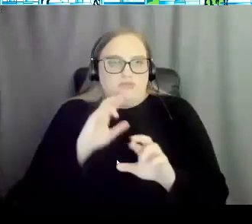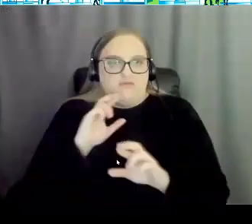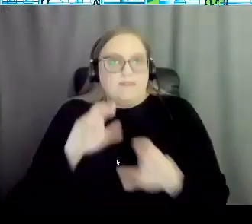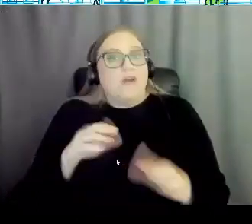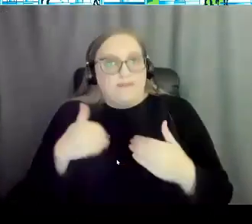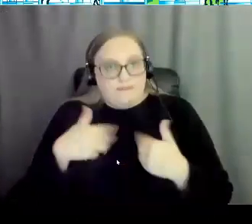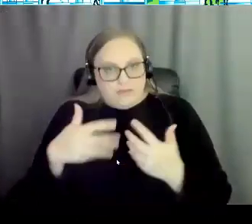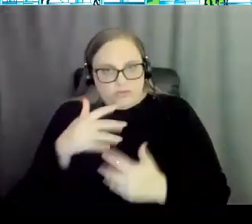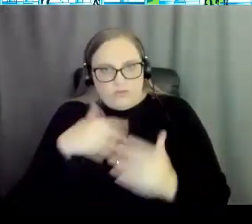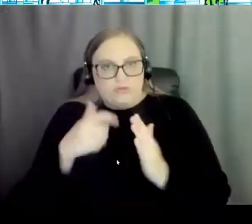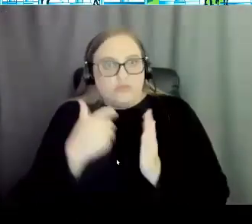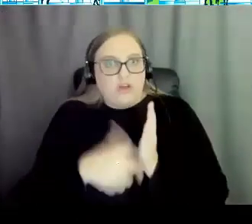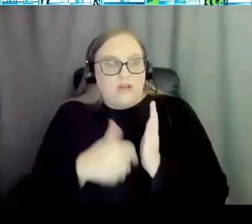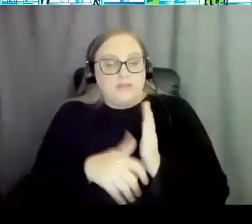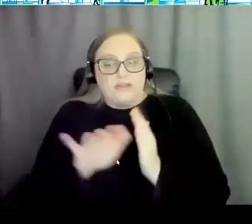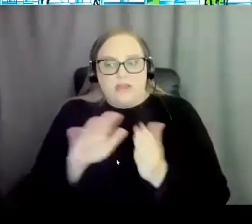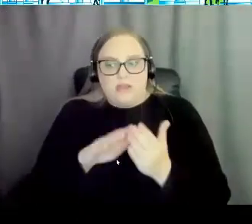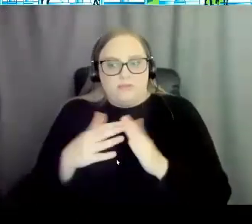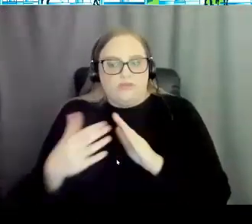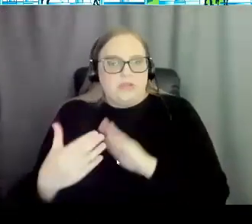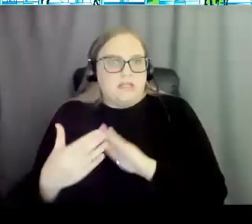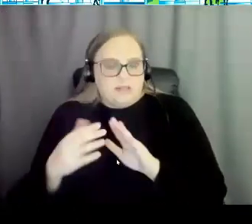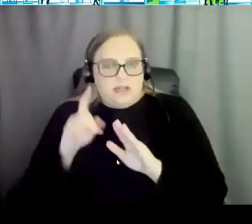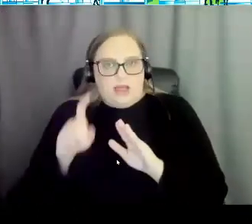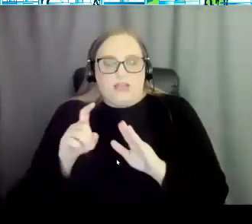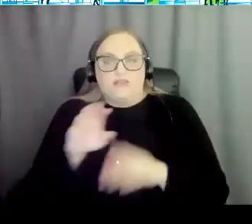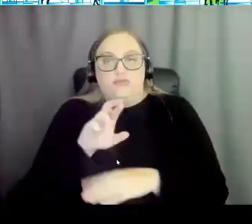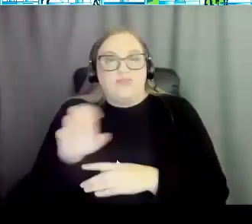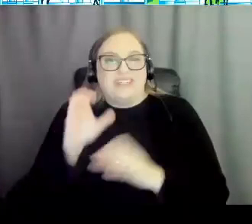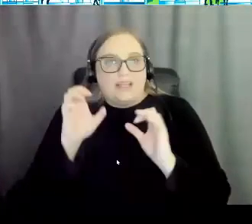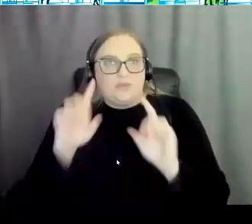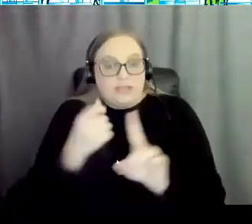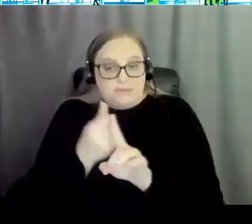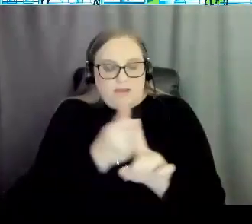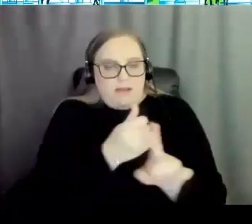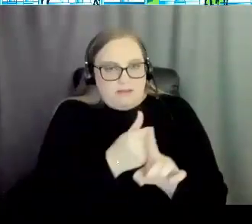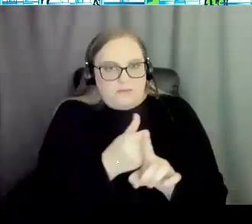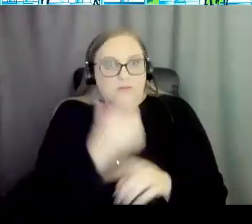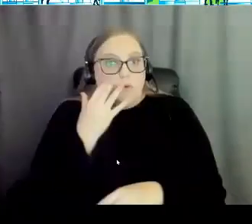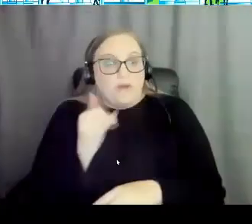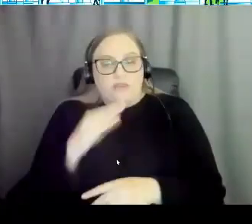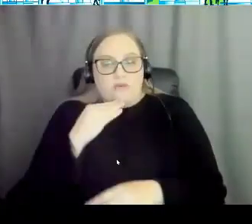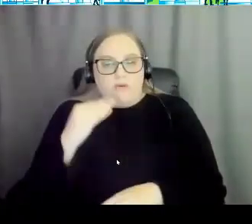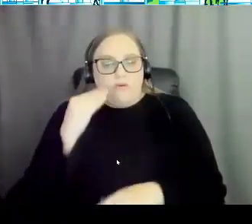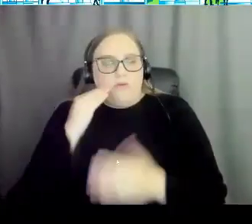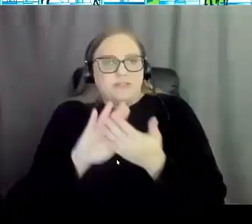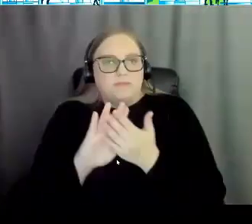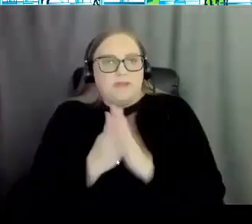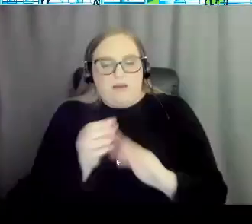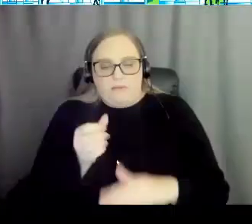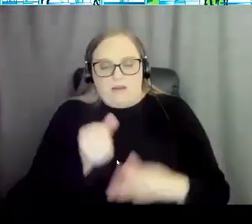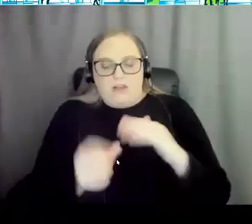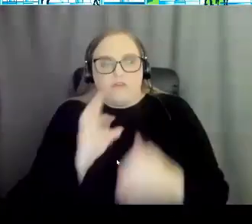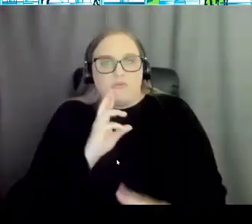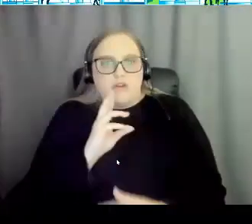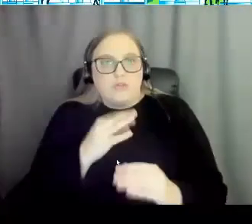will be community who will have to relocate themselves because their homes will become underwater soon.